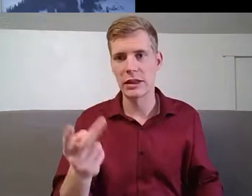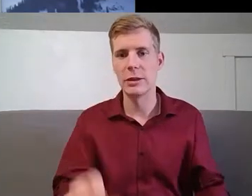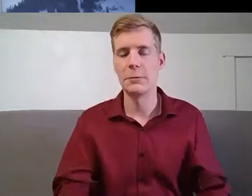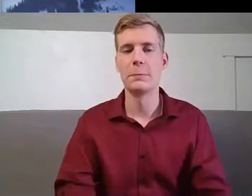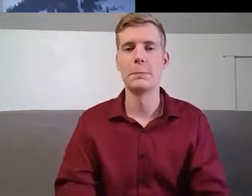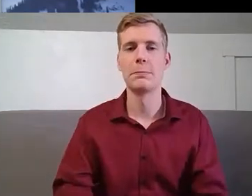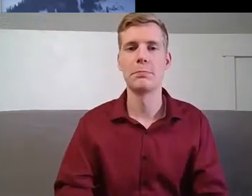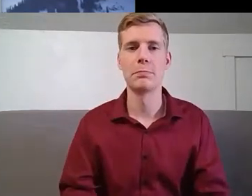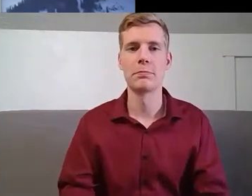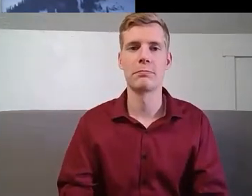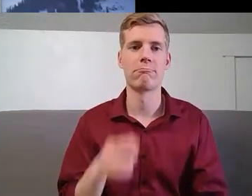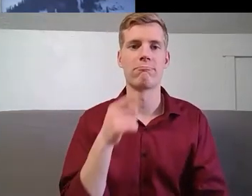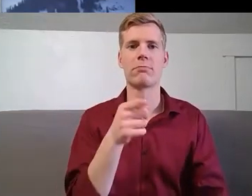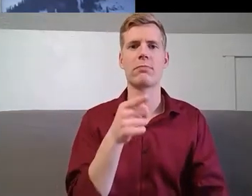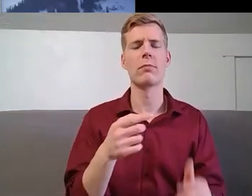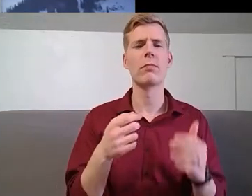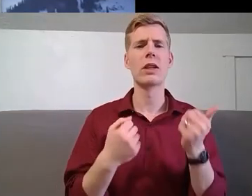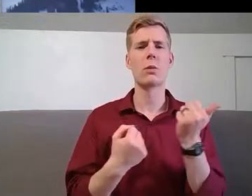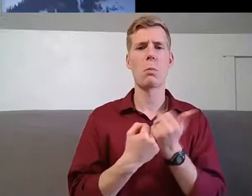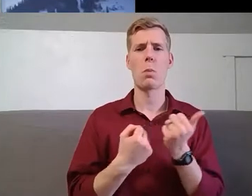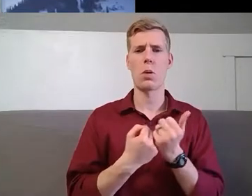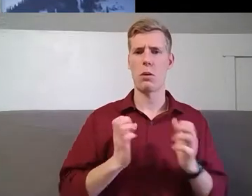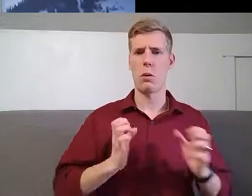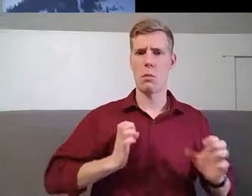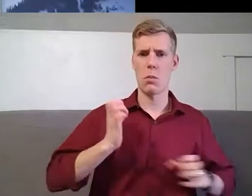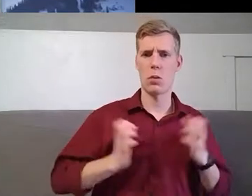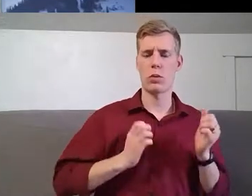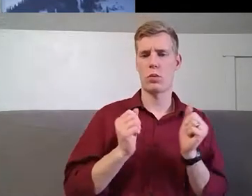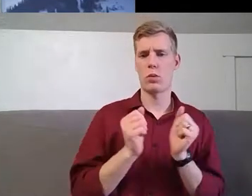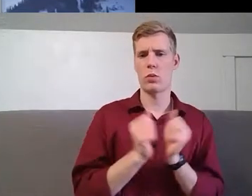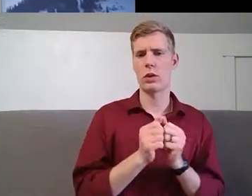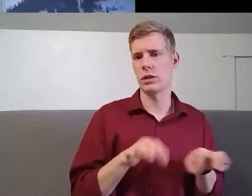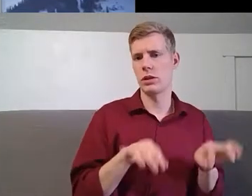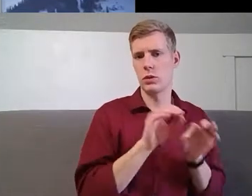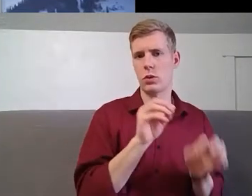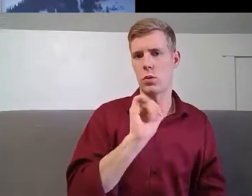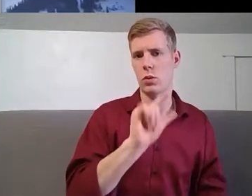the supporting emotions with essential oils.